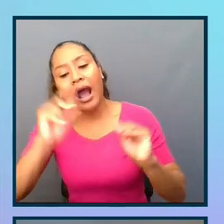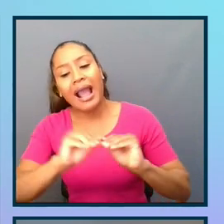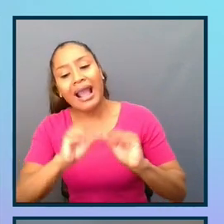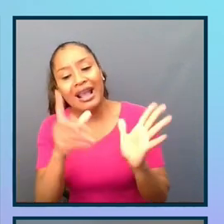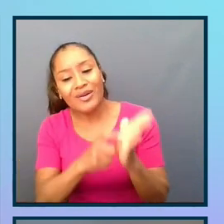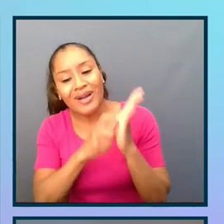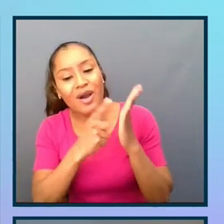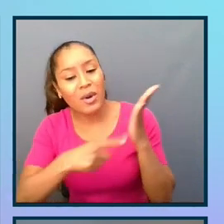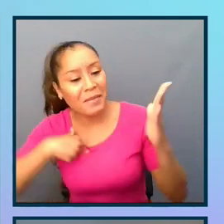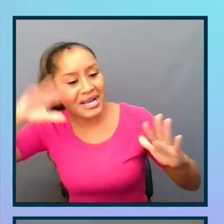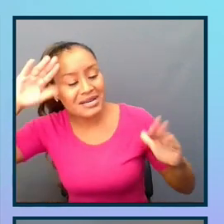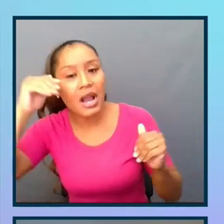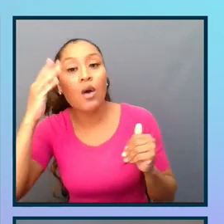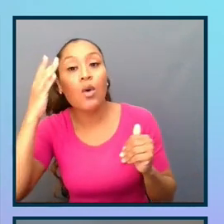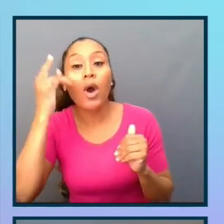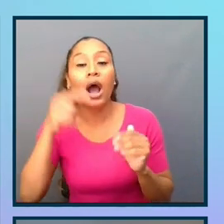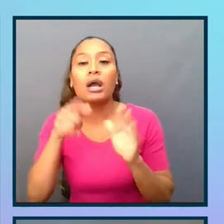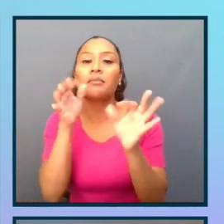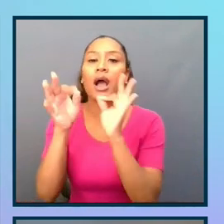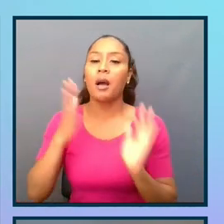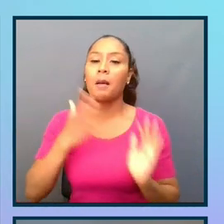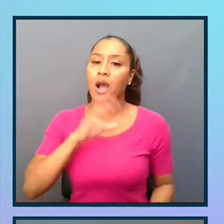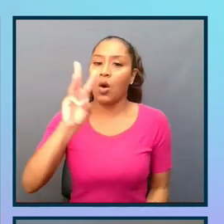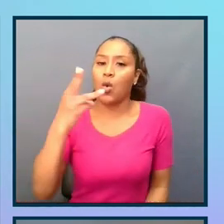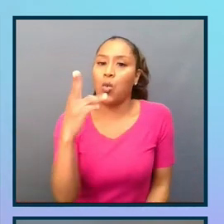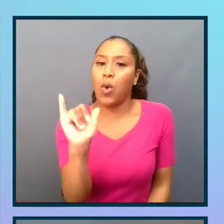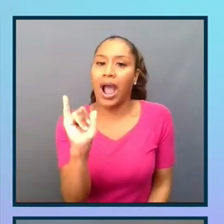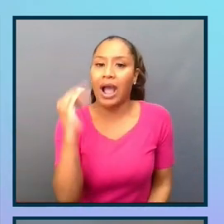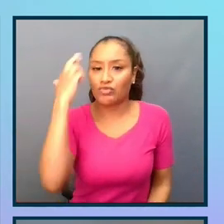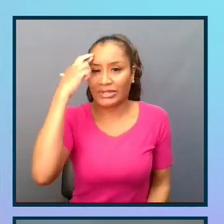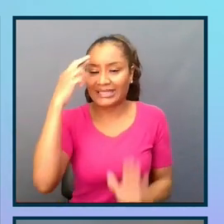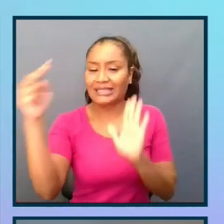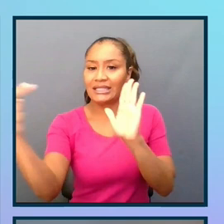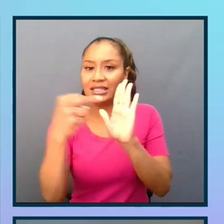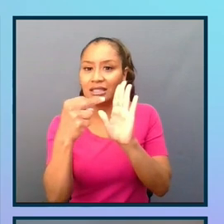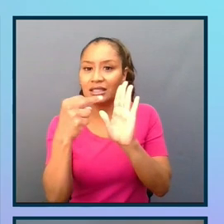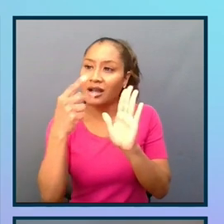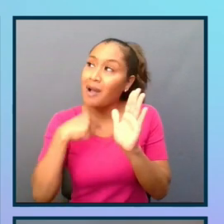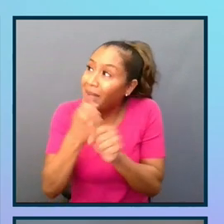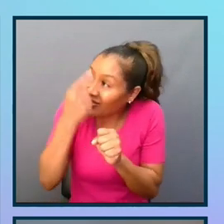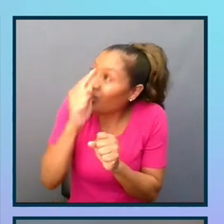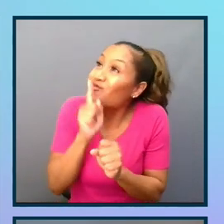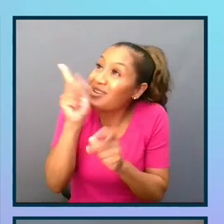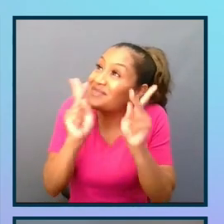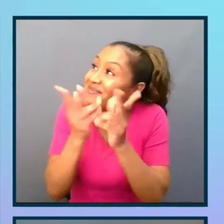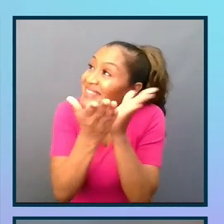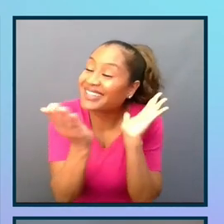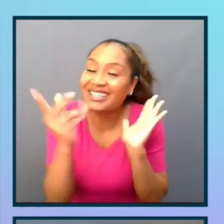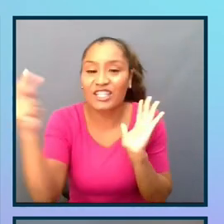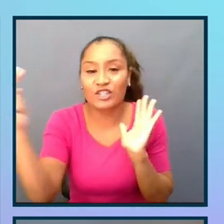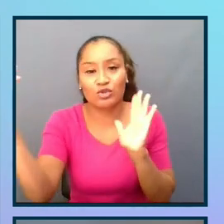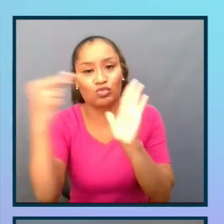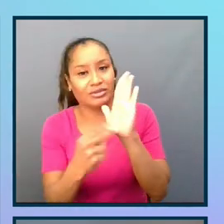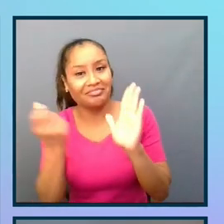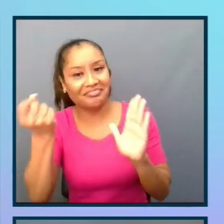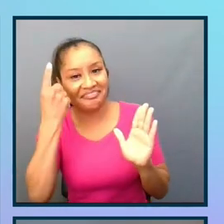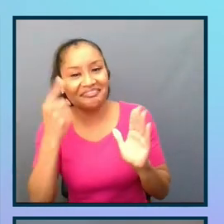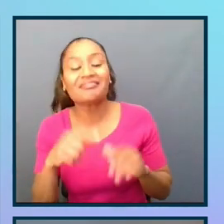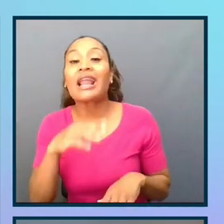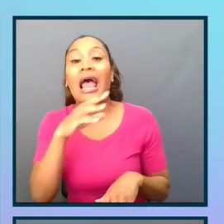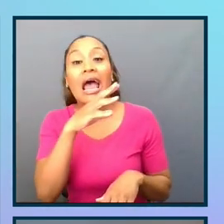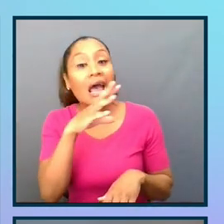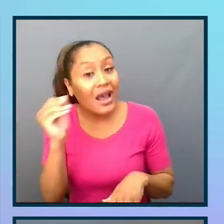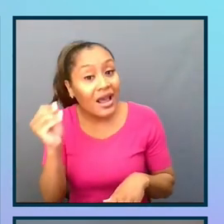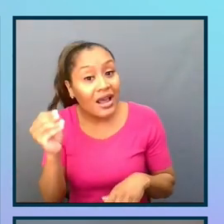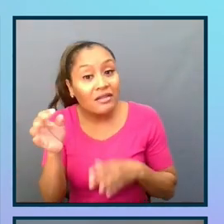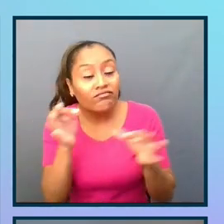also helped us inform the why behind our reasoning. We're trying to make things for real people. We also wanted to share a